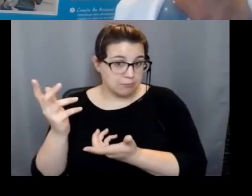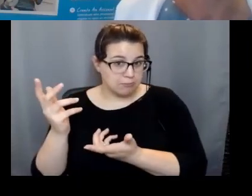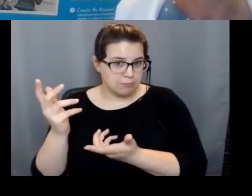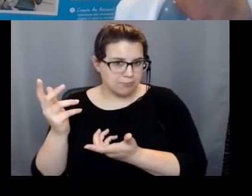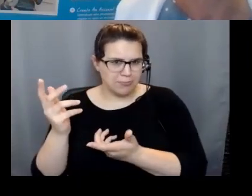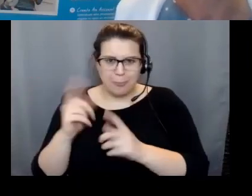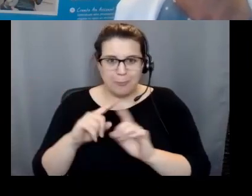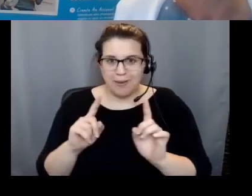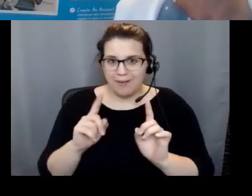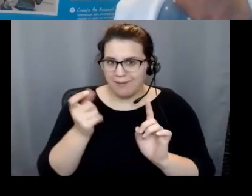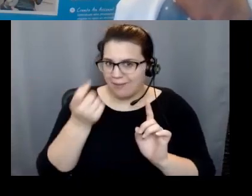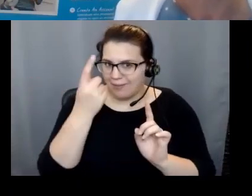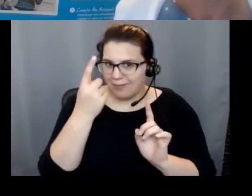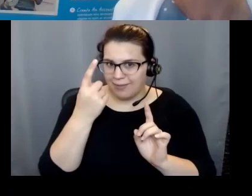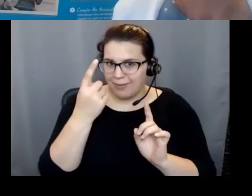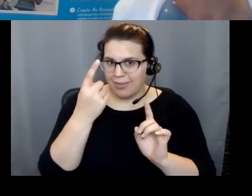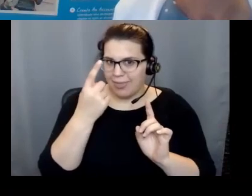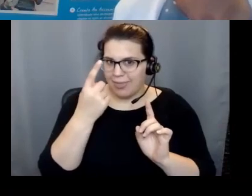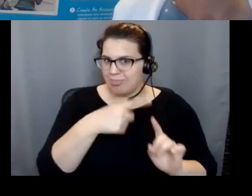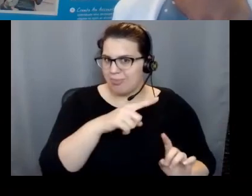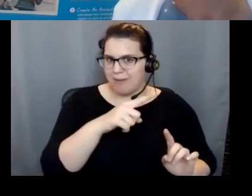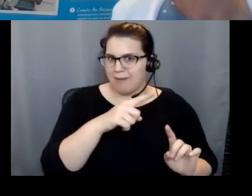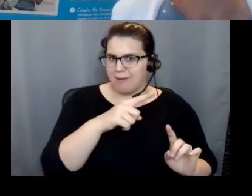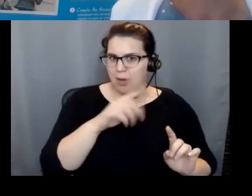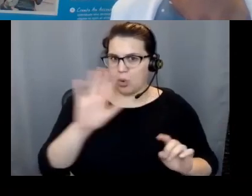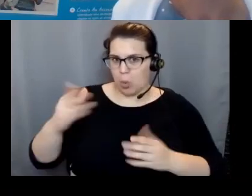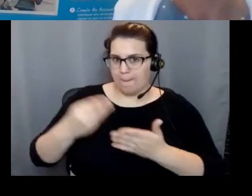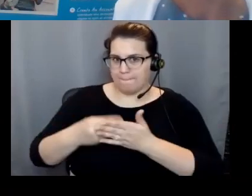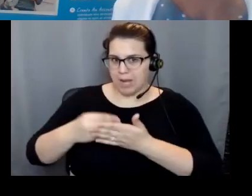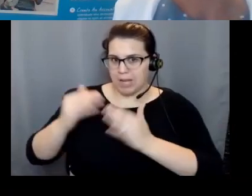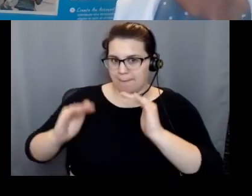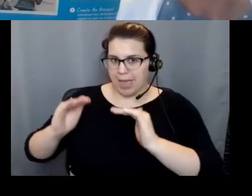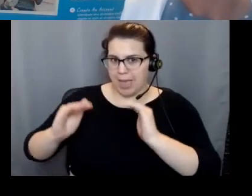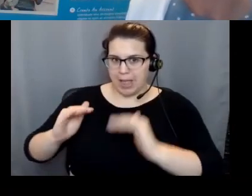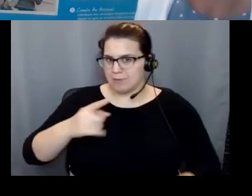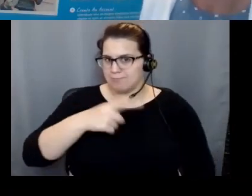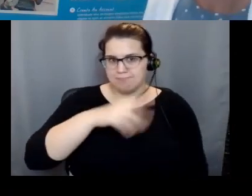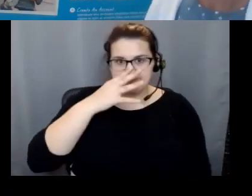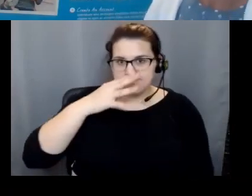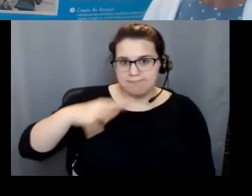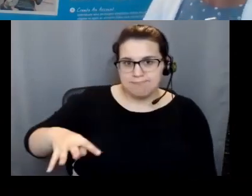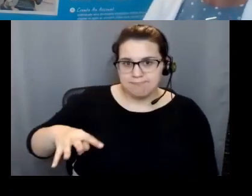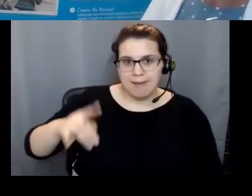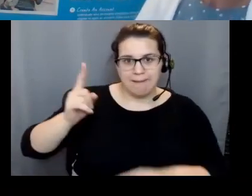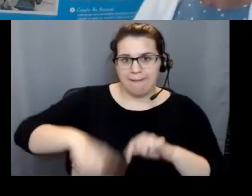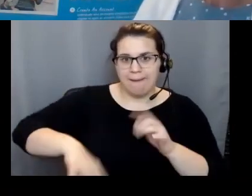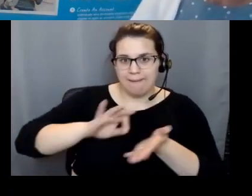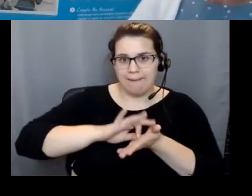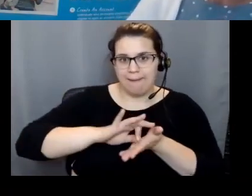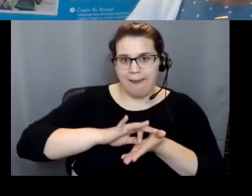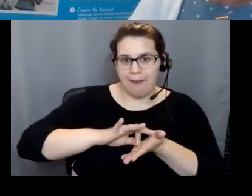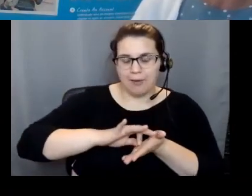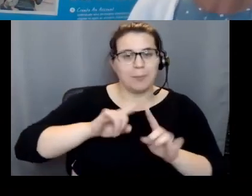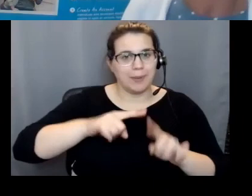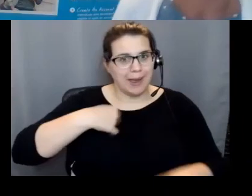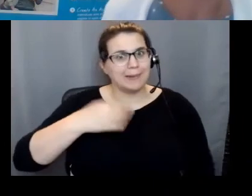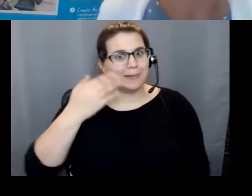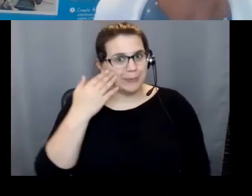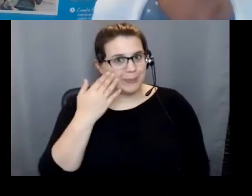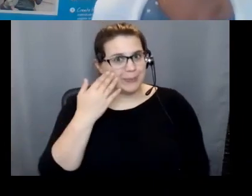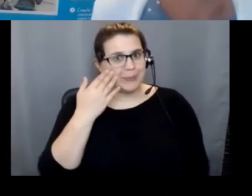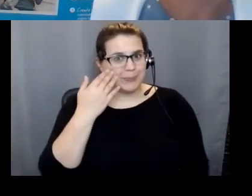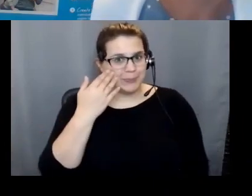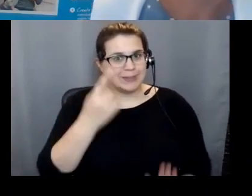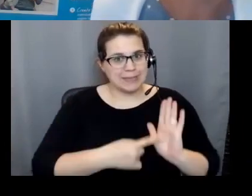to, the balances that are in there are disregarded from Social Security and Medicaid, but I know that there's been times when they